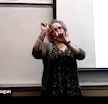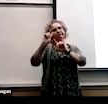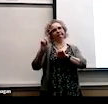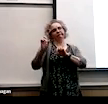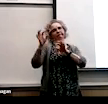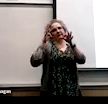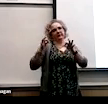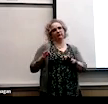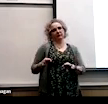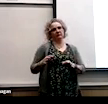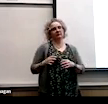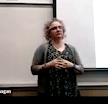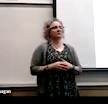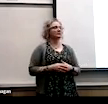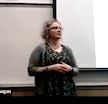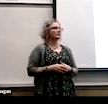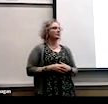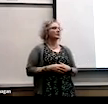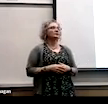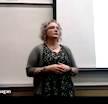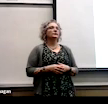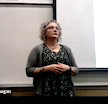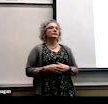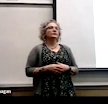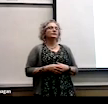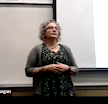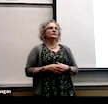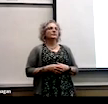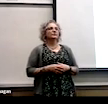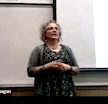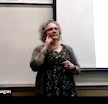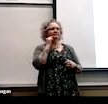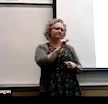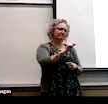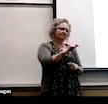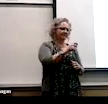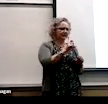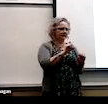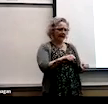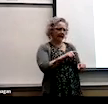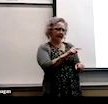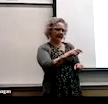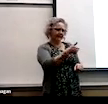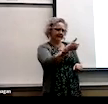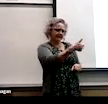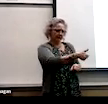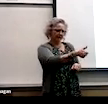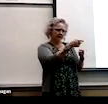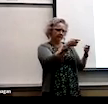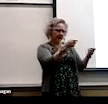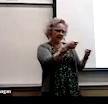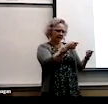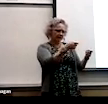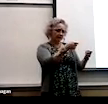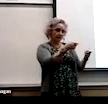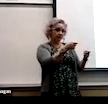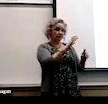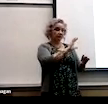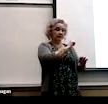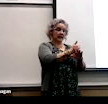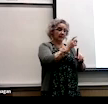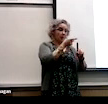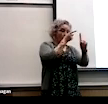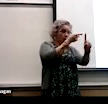bit. They suggest considering a youth's potential for self-management and individual goals, which might include things like